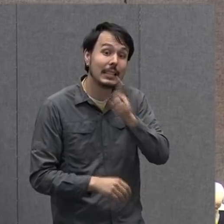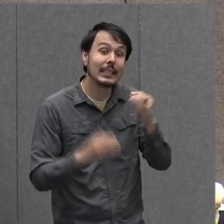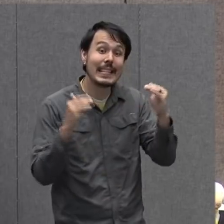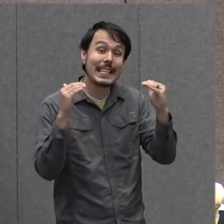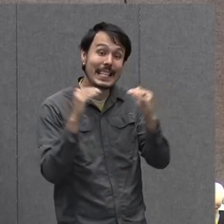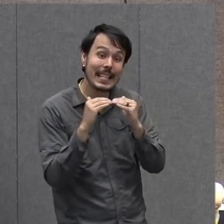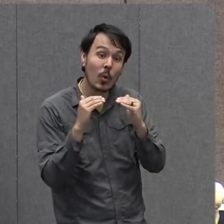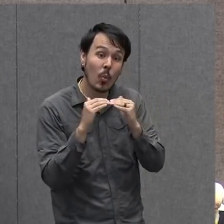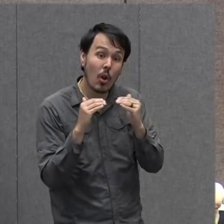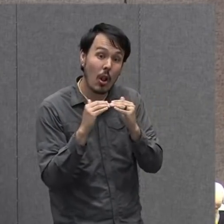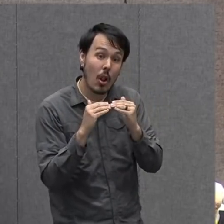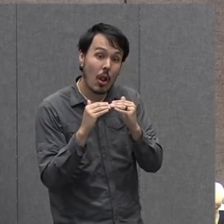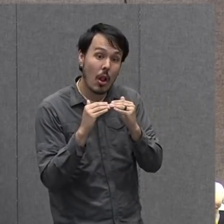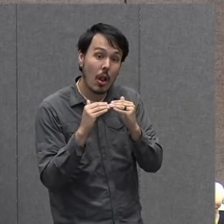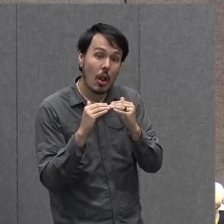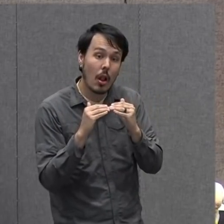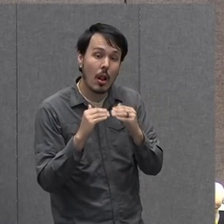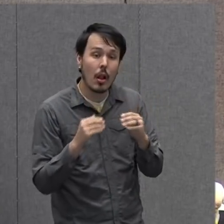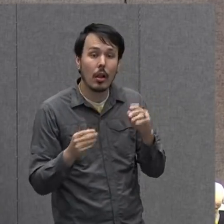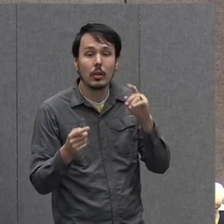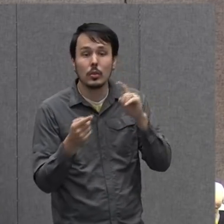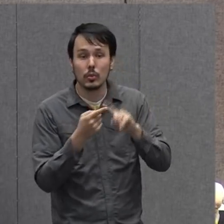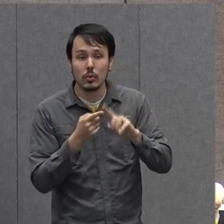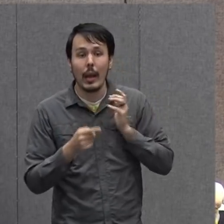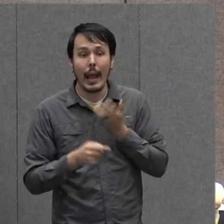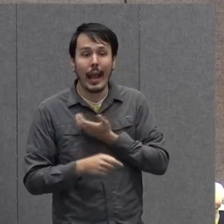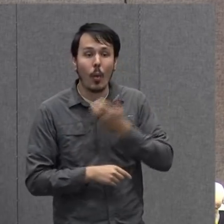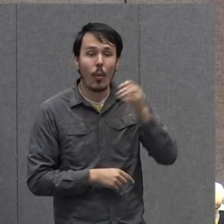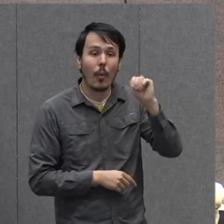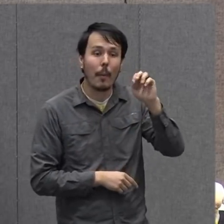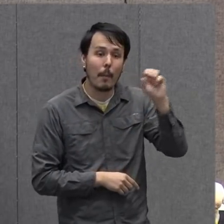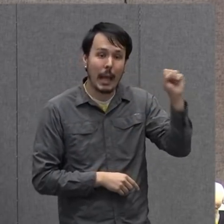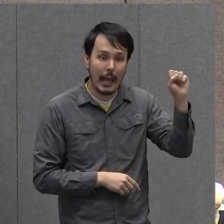putting this magnet close to my paper clip,